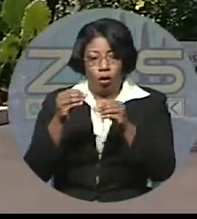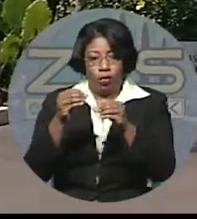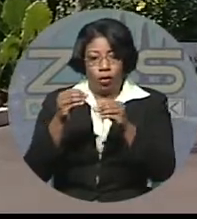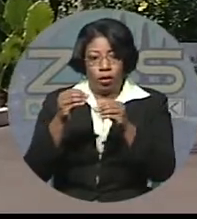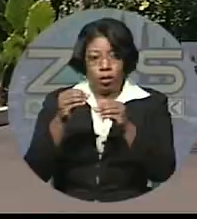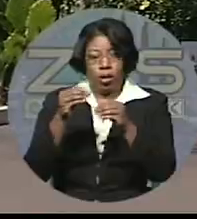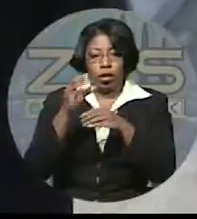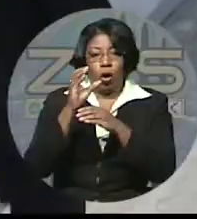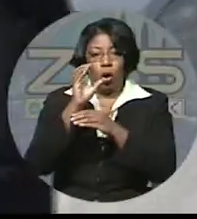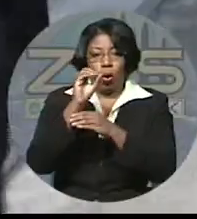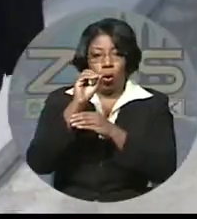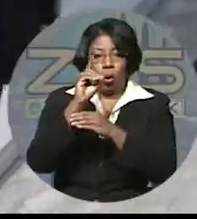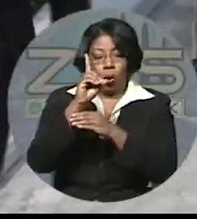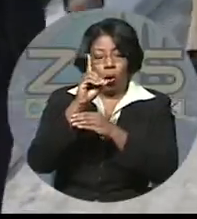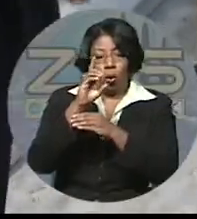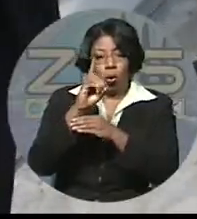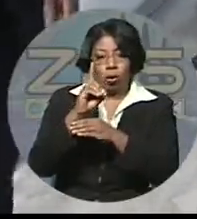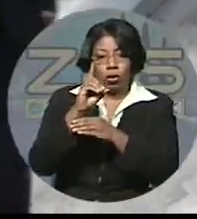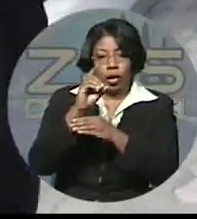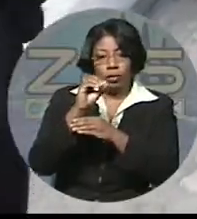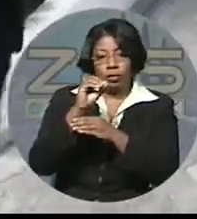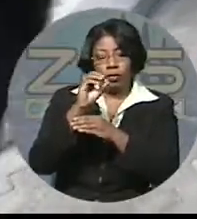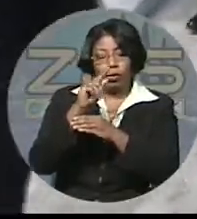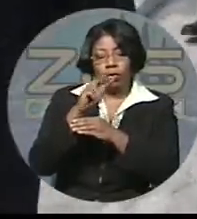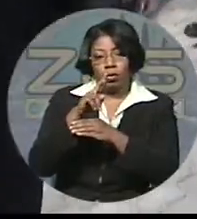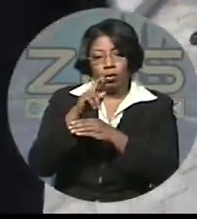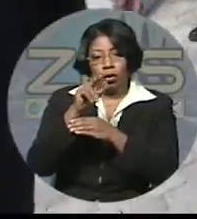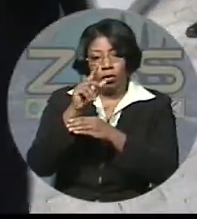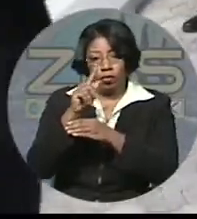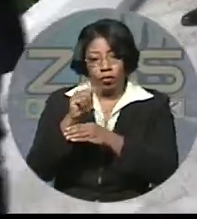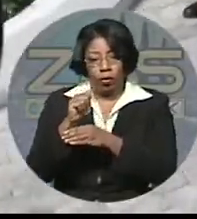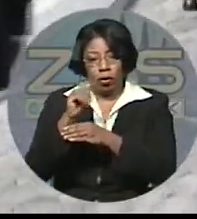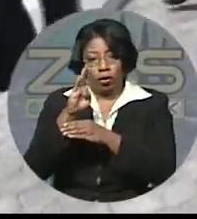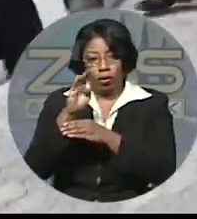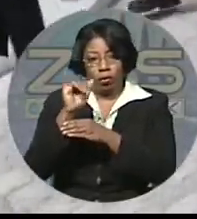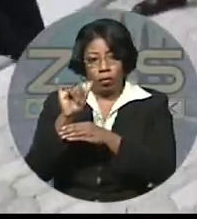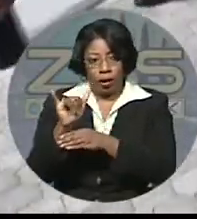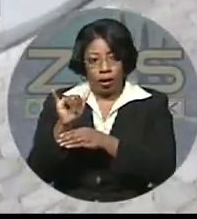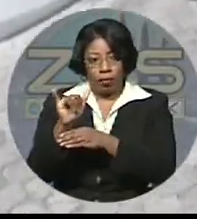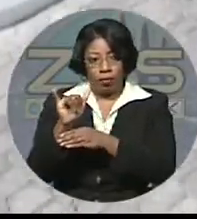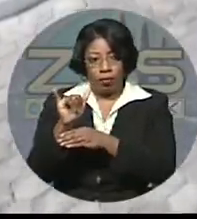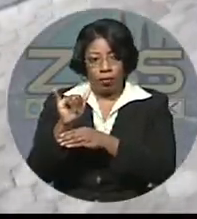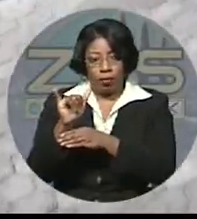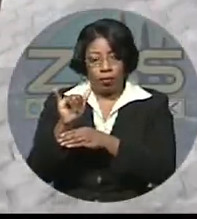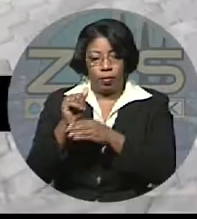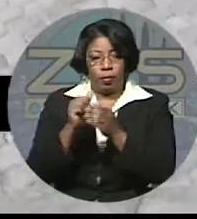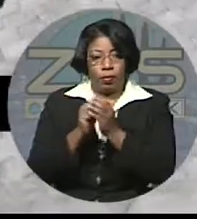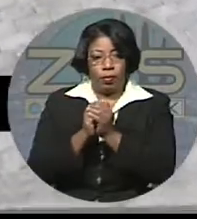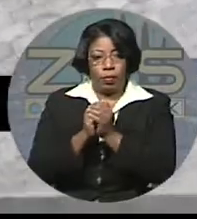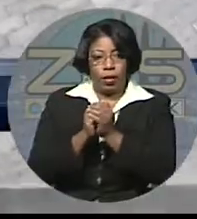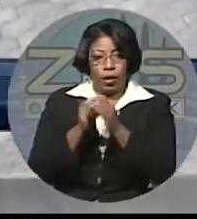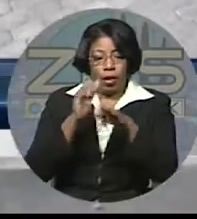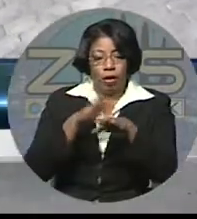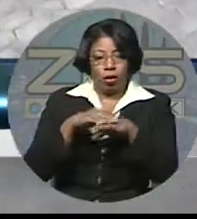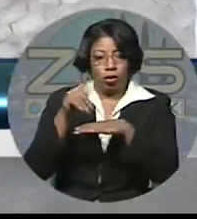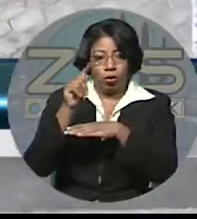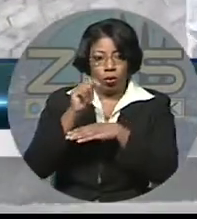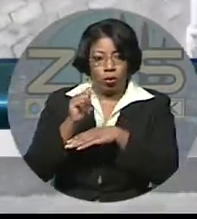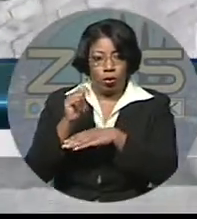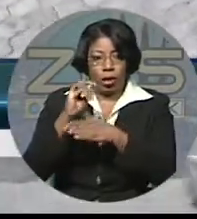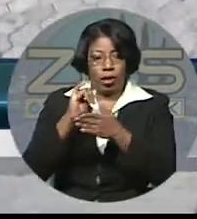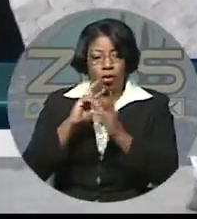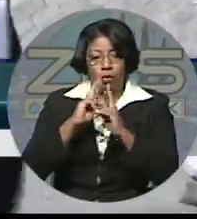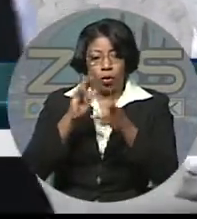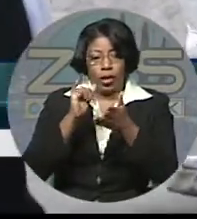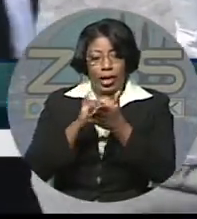Fort Bay. The multimillionaire podiatrist was found stabbed to death in his mansion at Old Fort Bay on Tuesday. It is reported